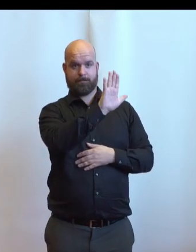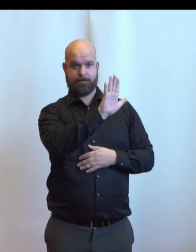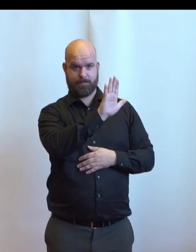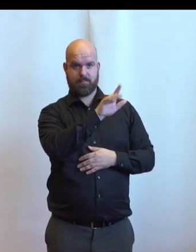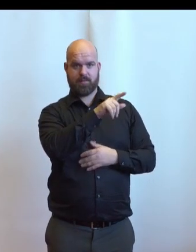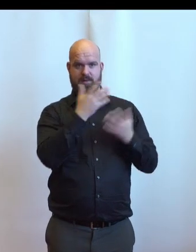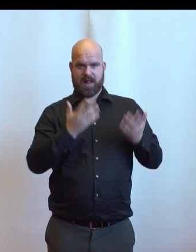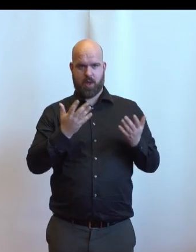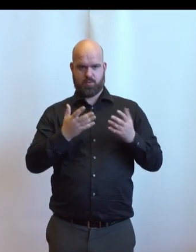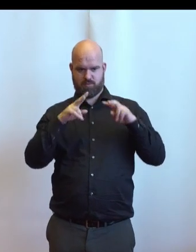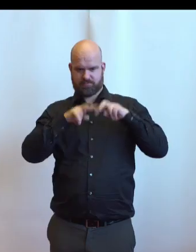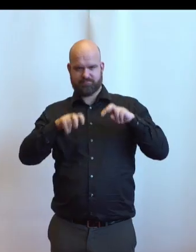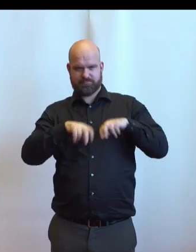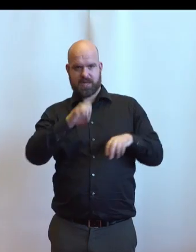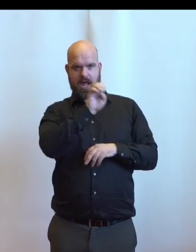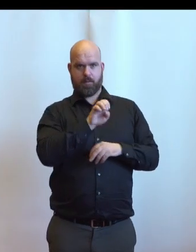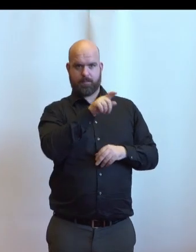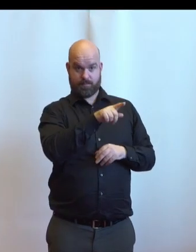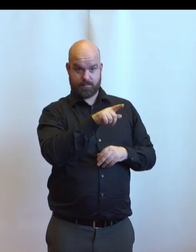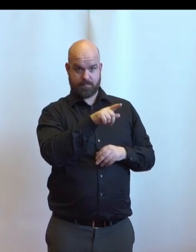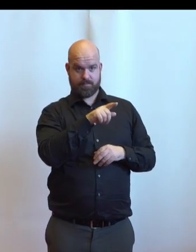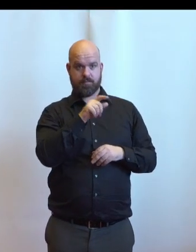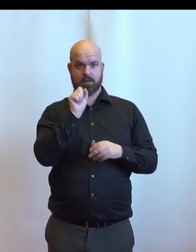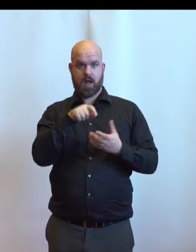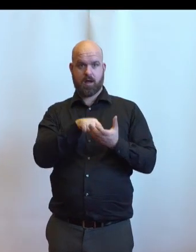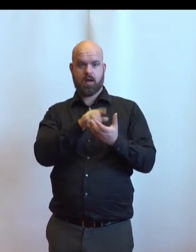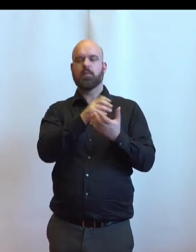I hopefully should be able to do that later on today.